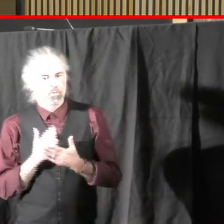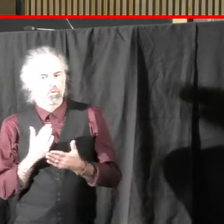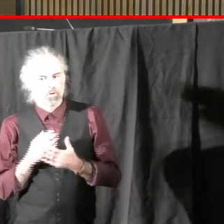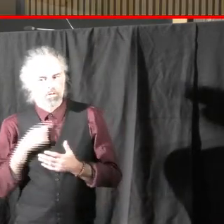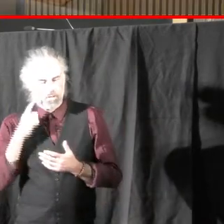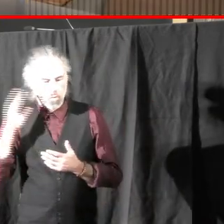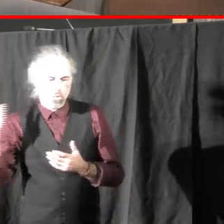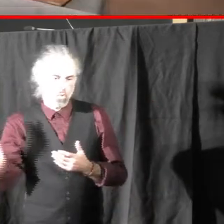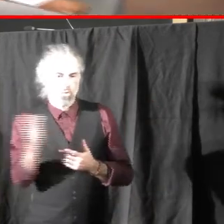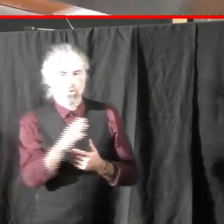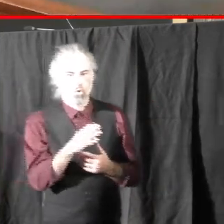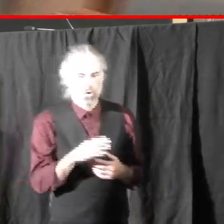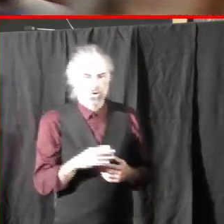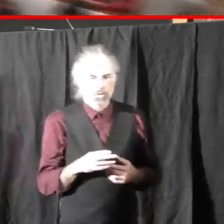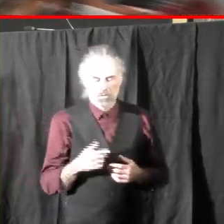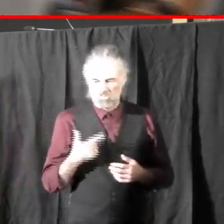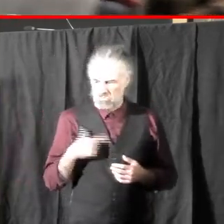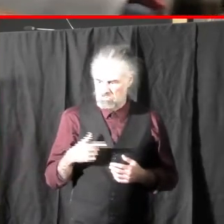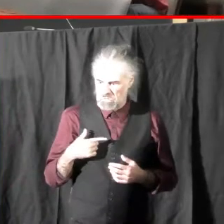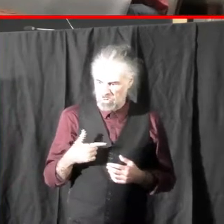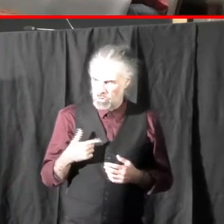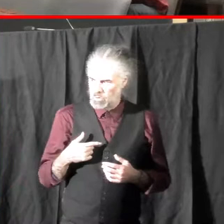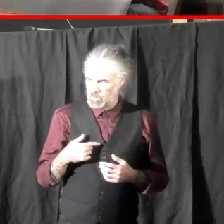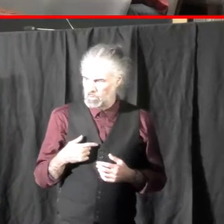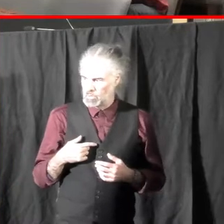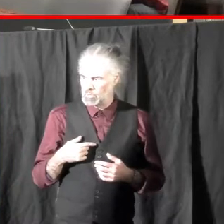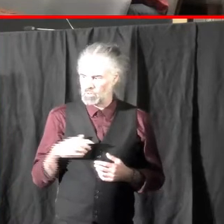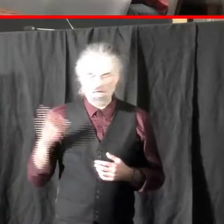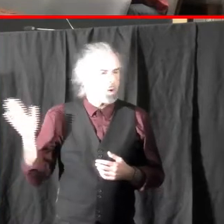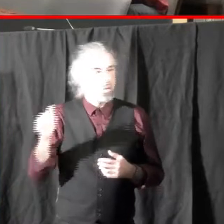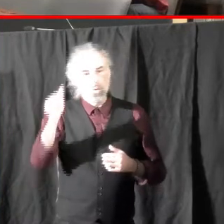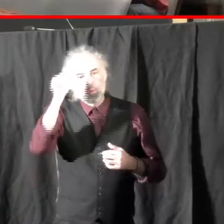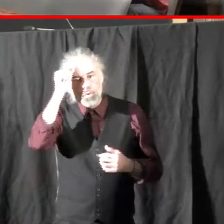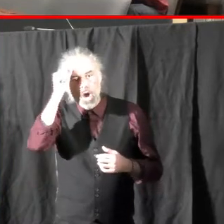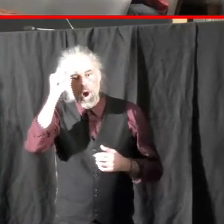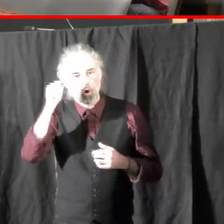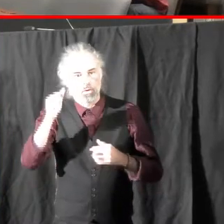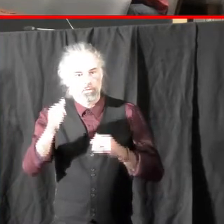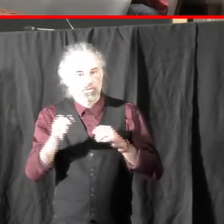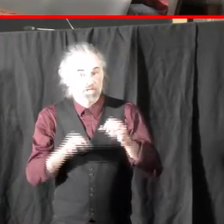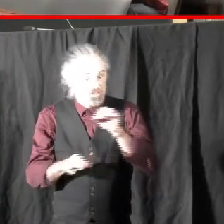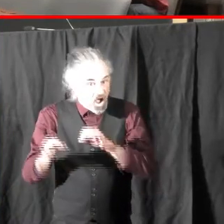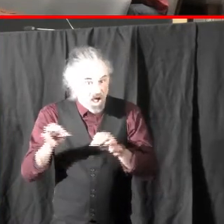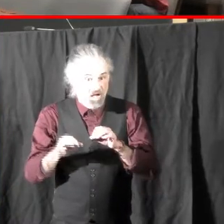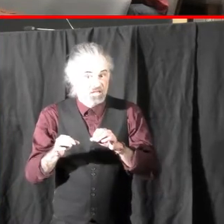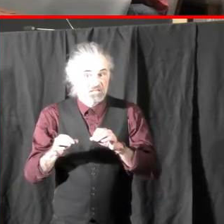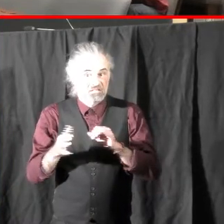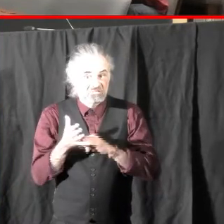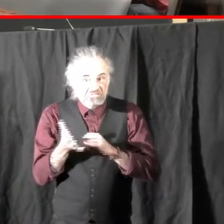them because they can all spread, like, the science news, like, even Stefan and the mayor